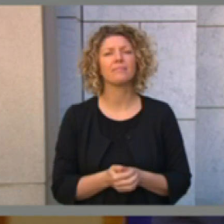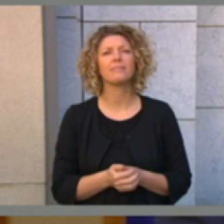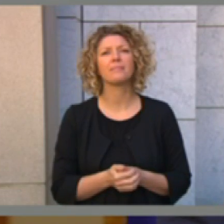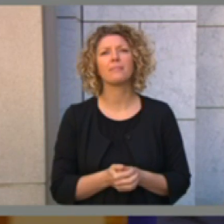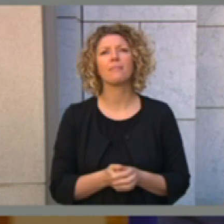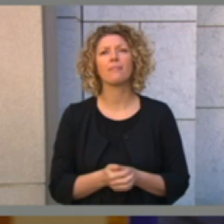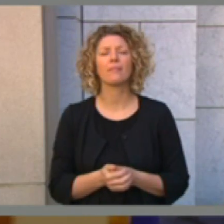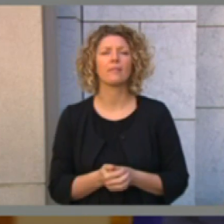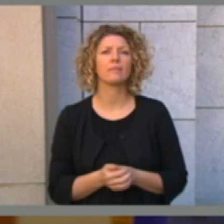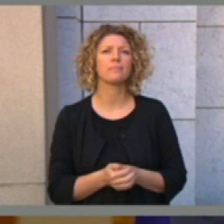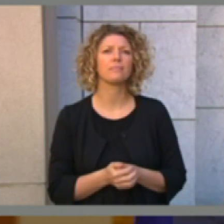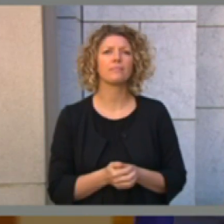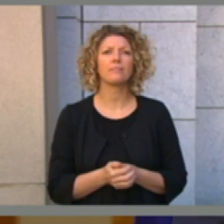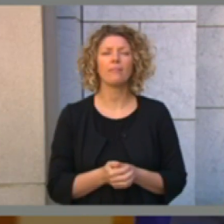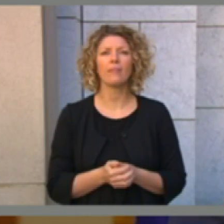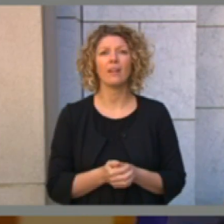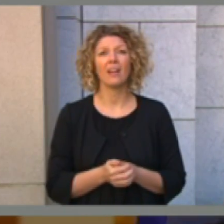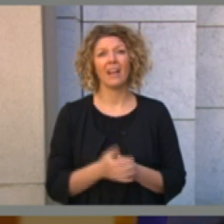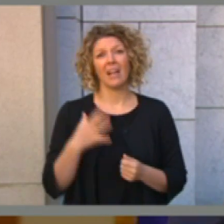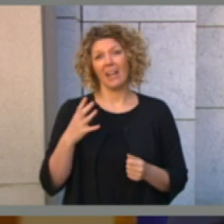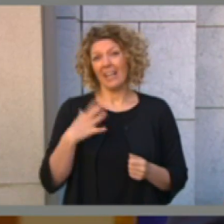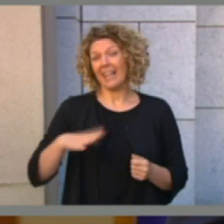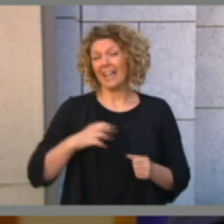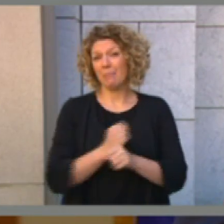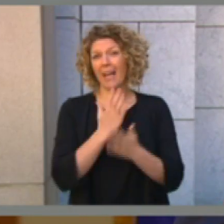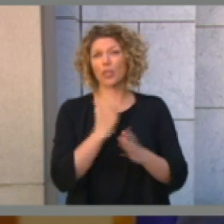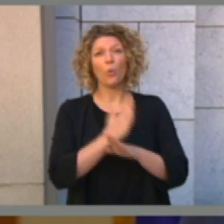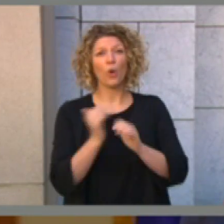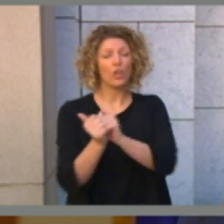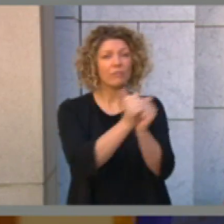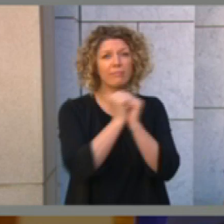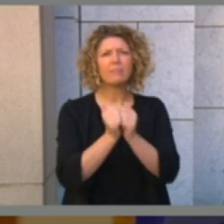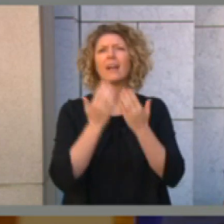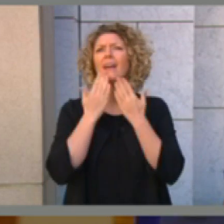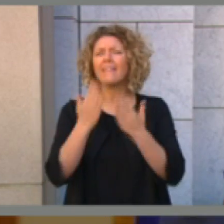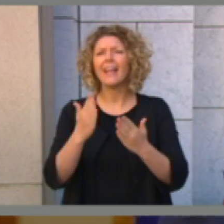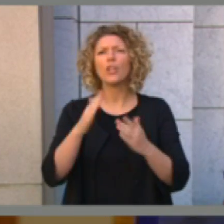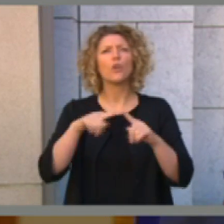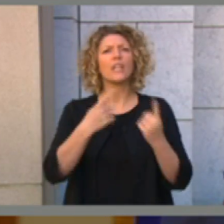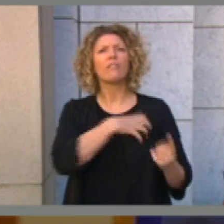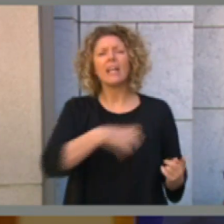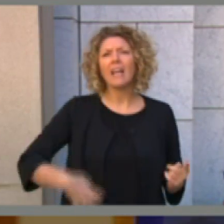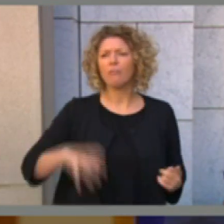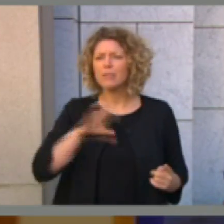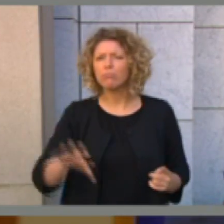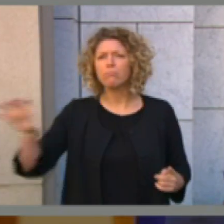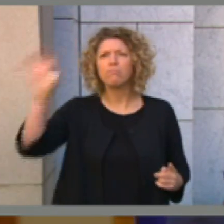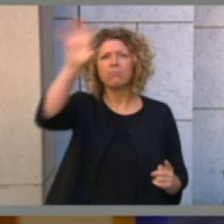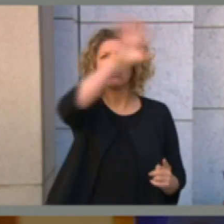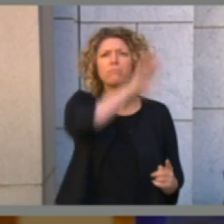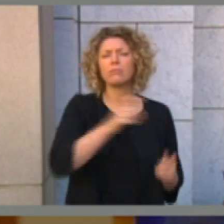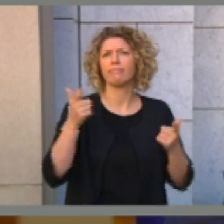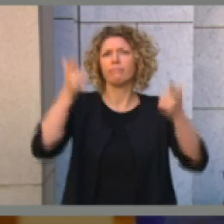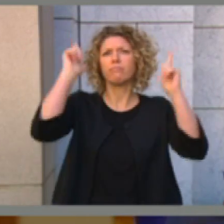We also need to continue to work together. And I want to thank again in particular the state and territory premiers and chief ministers. I'll come to